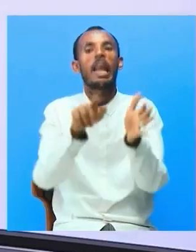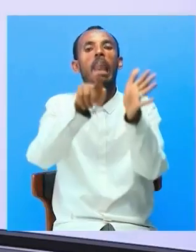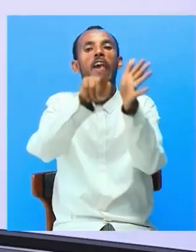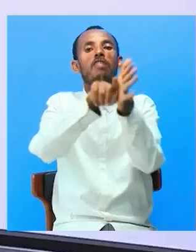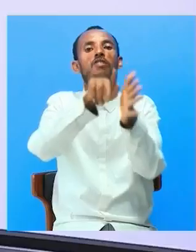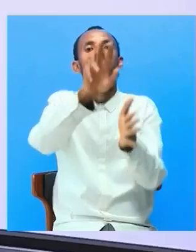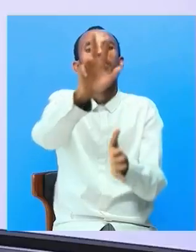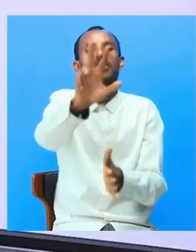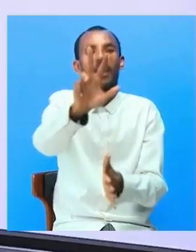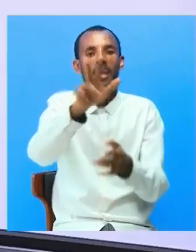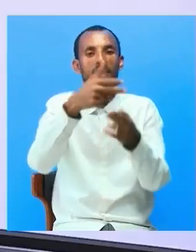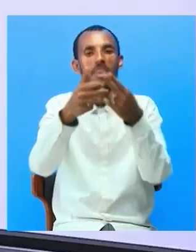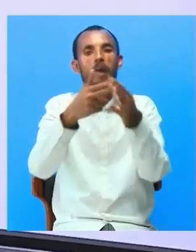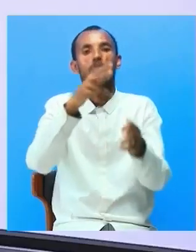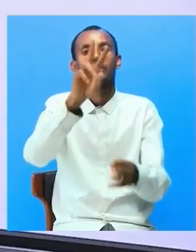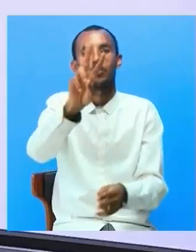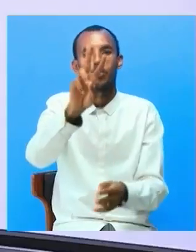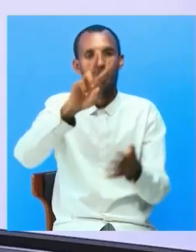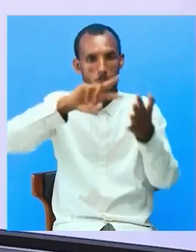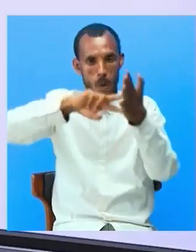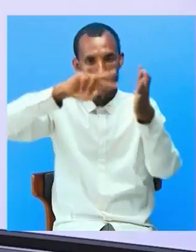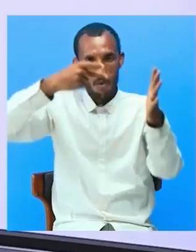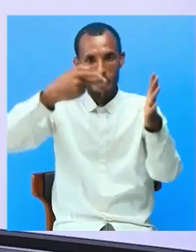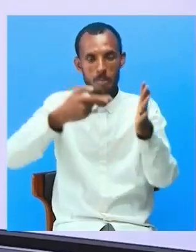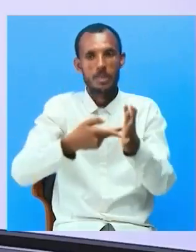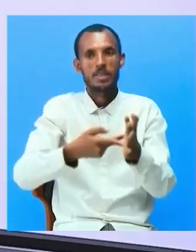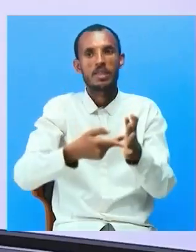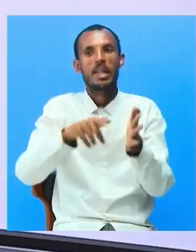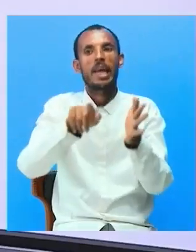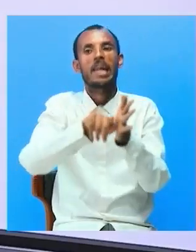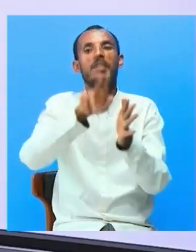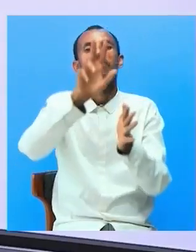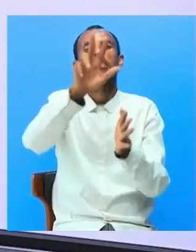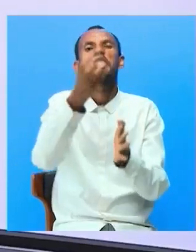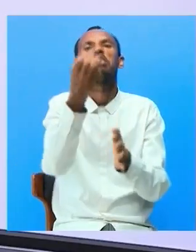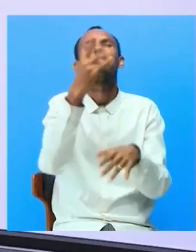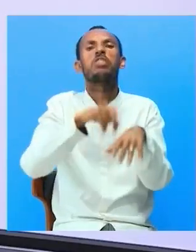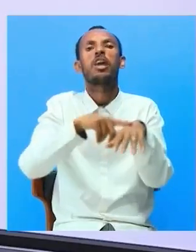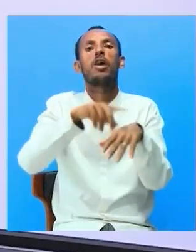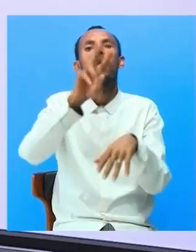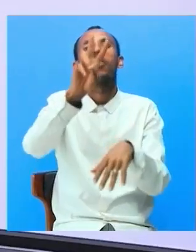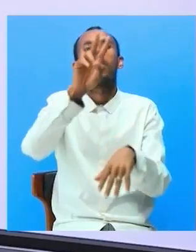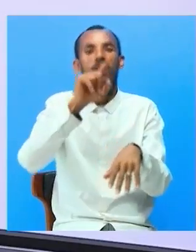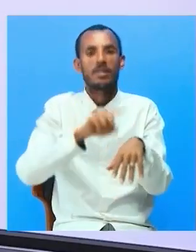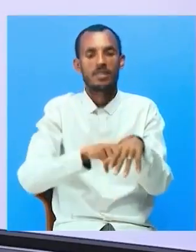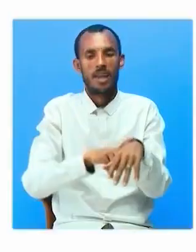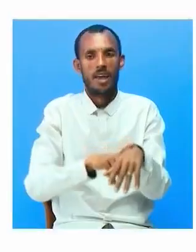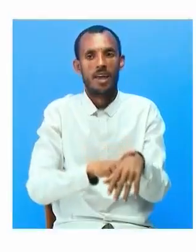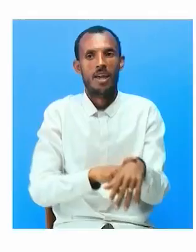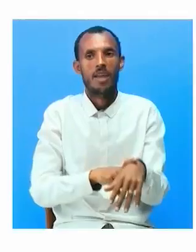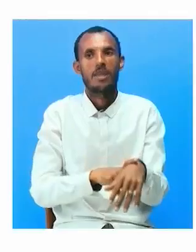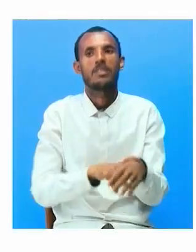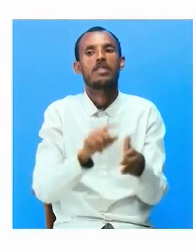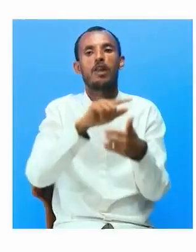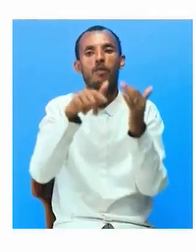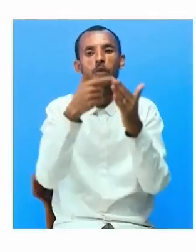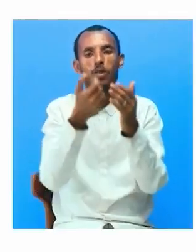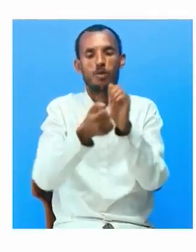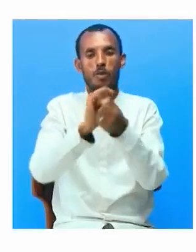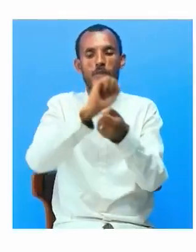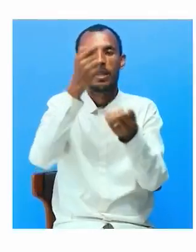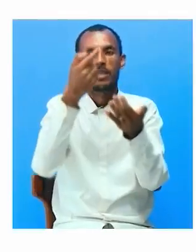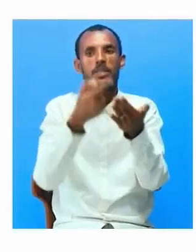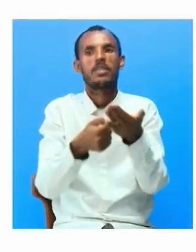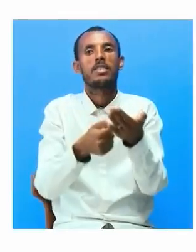3 times 2. This means negative 3 how many times? 2 times. Therefore, to convert this